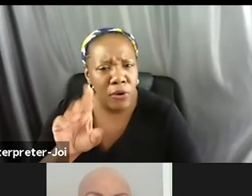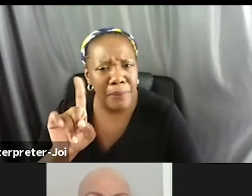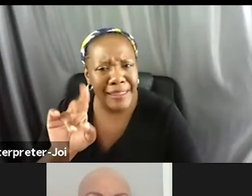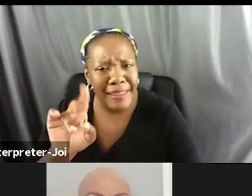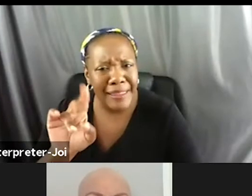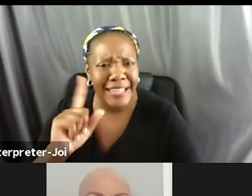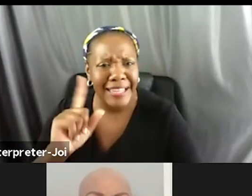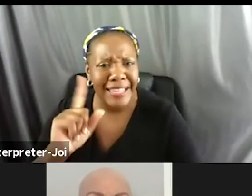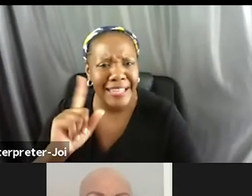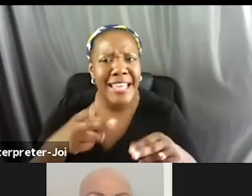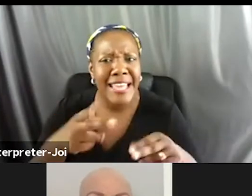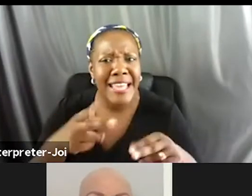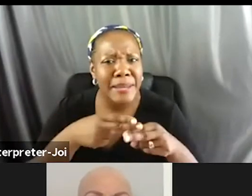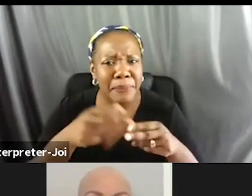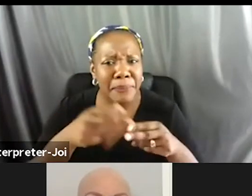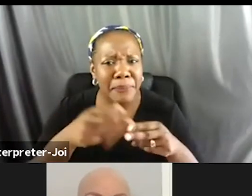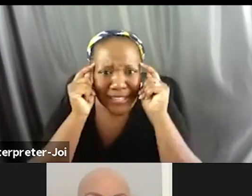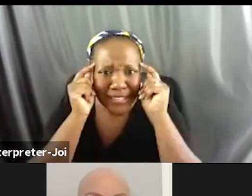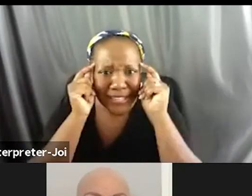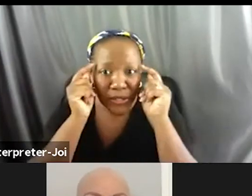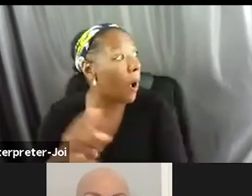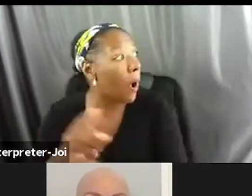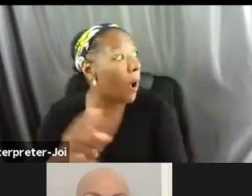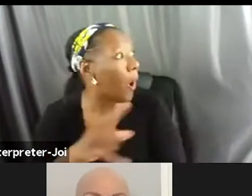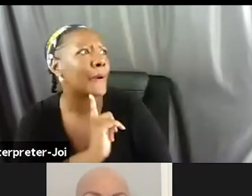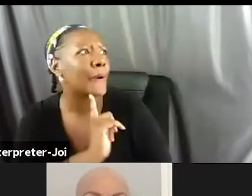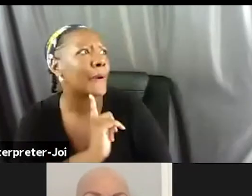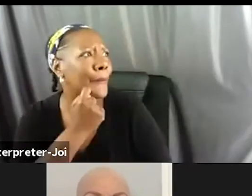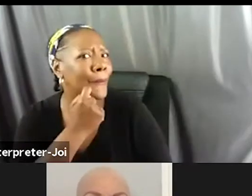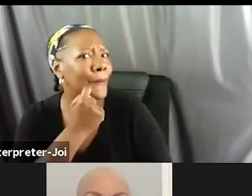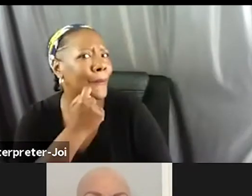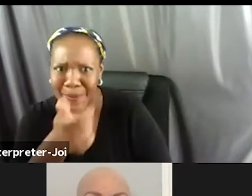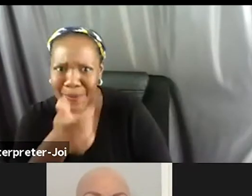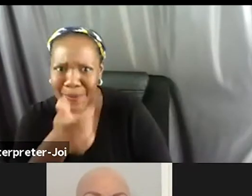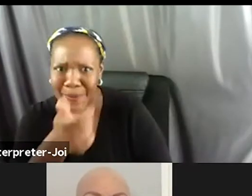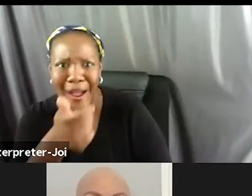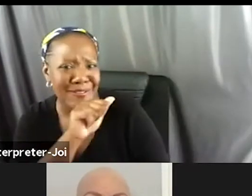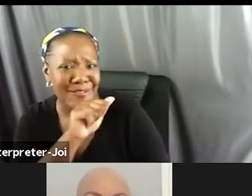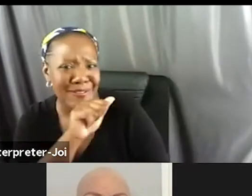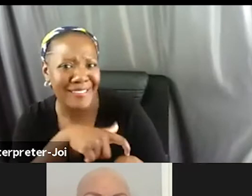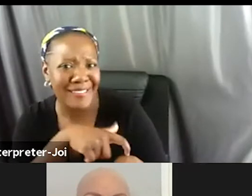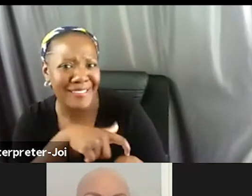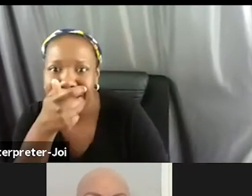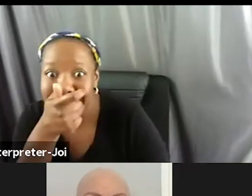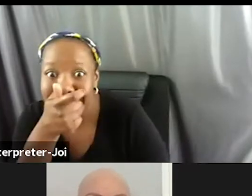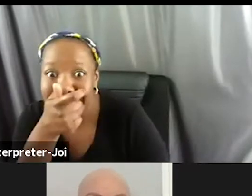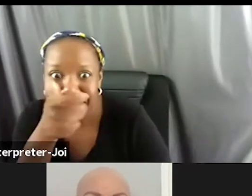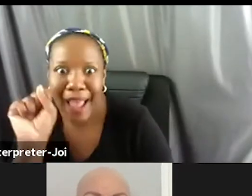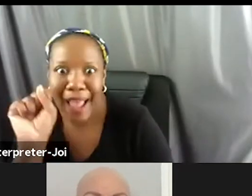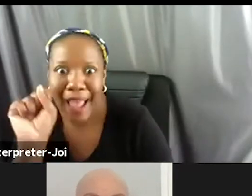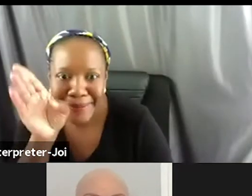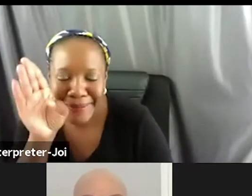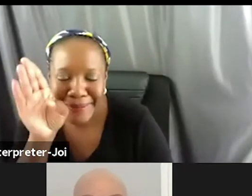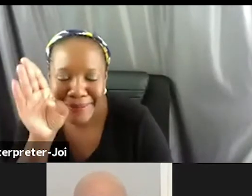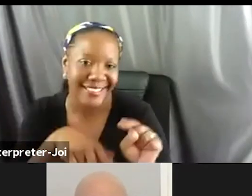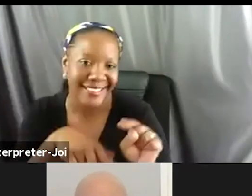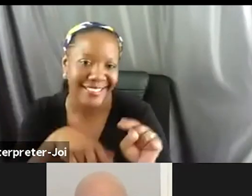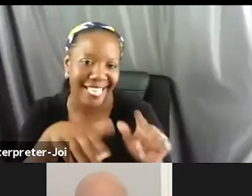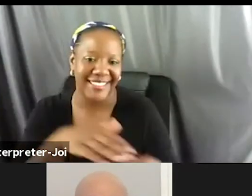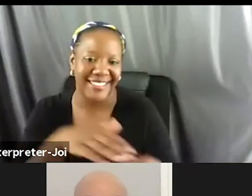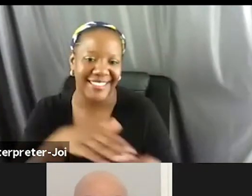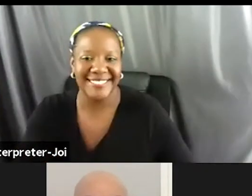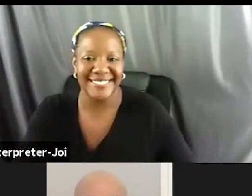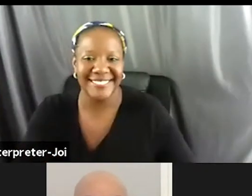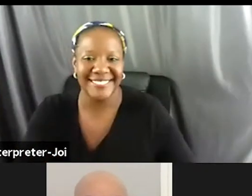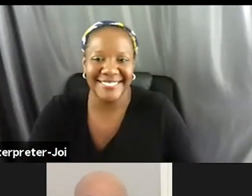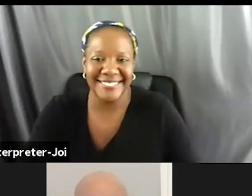I'm like, They're so cool. I watch them all the time. I'm like, I'm gonna do it. I'm like, I just can't do it. yeah, so it's just,